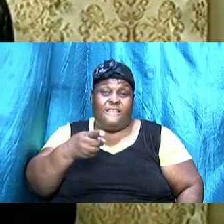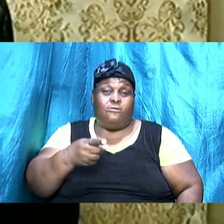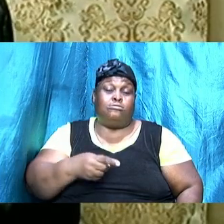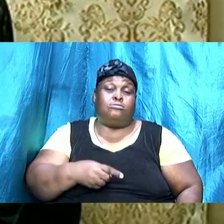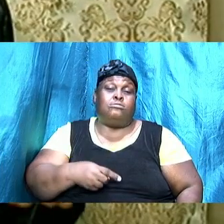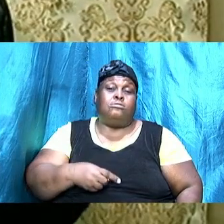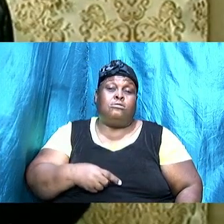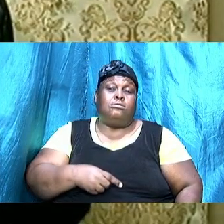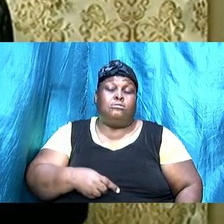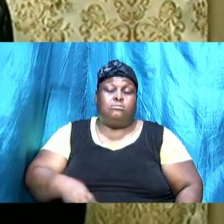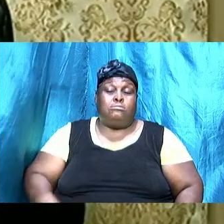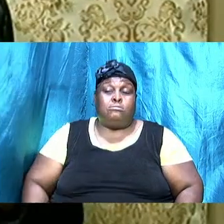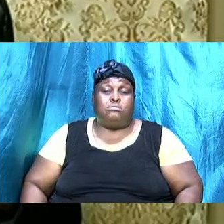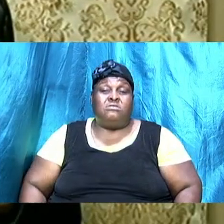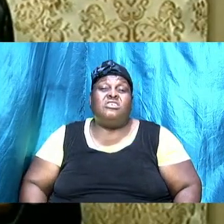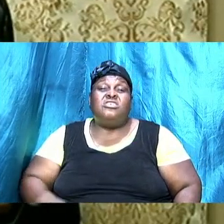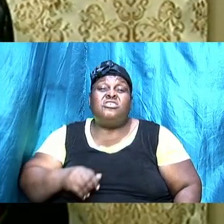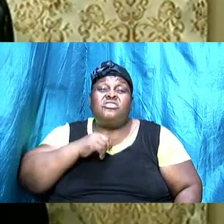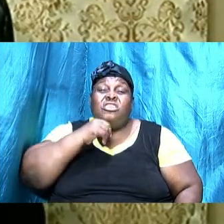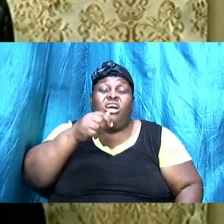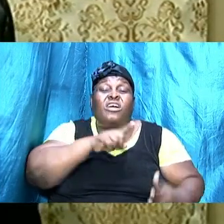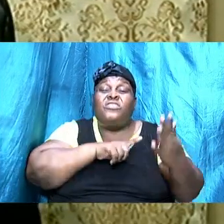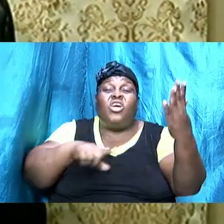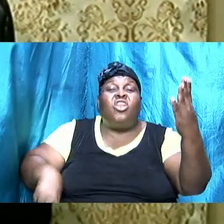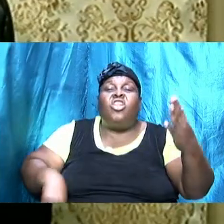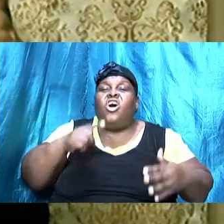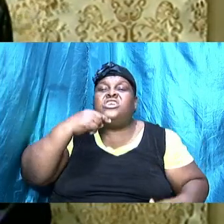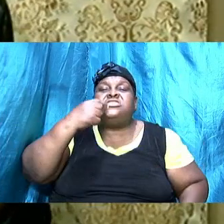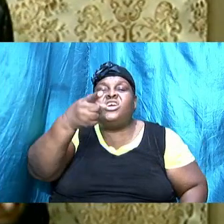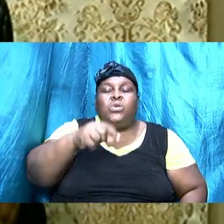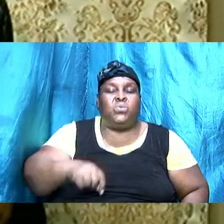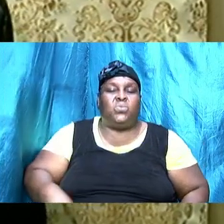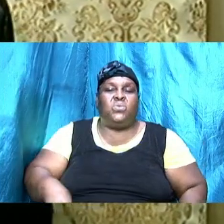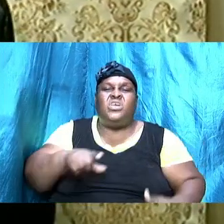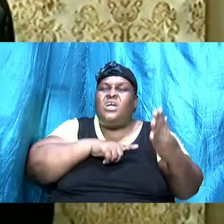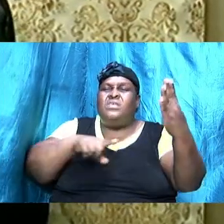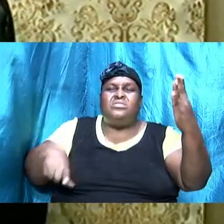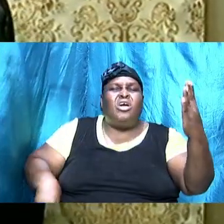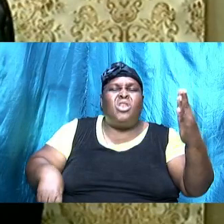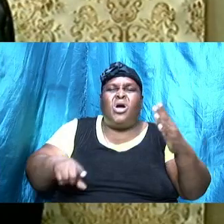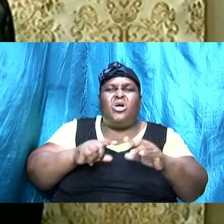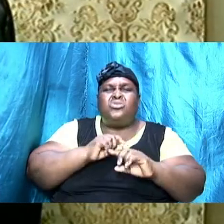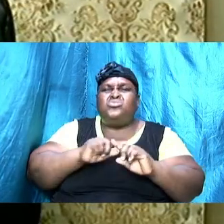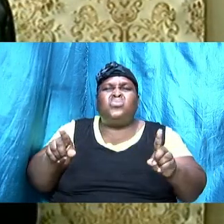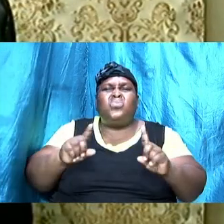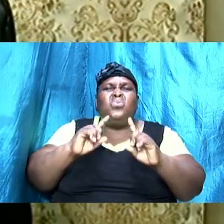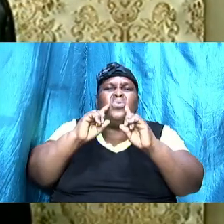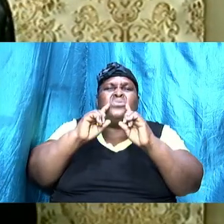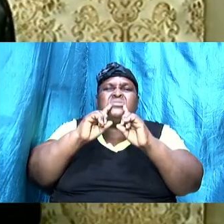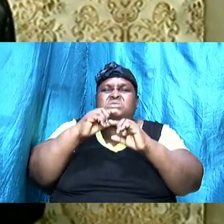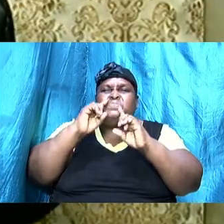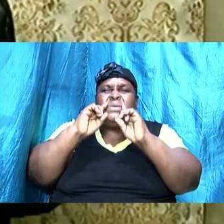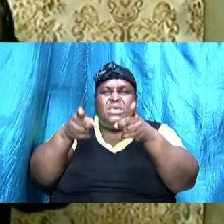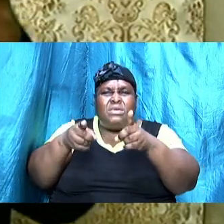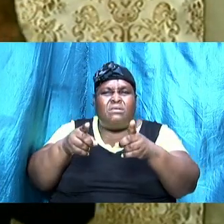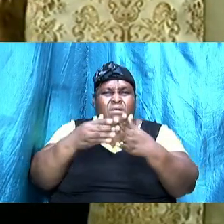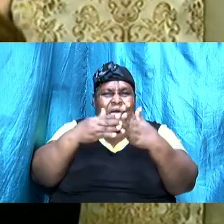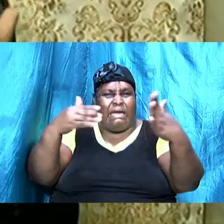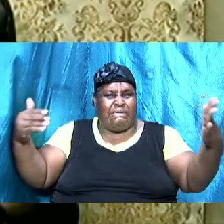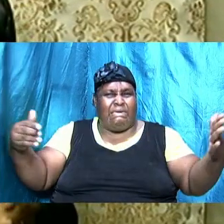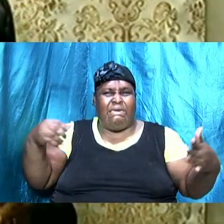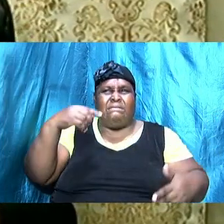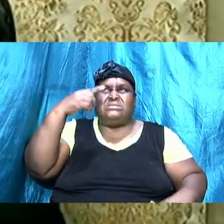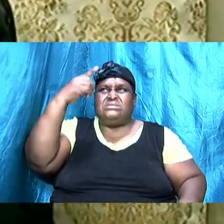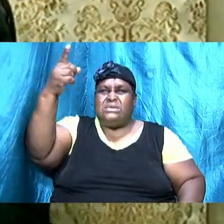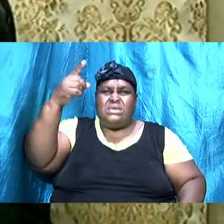and plain. It is not the Lord. The Lord don't go against his word. The Lord has a principle. The Lord has established